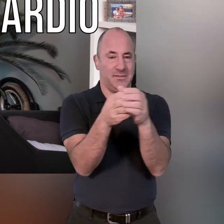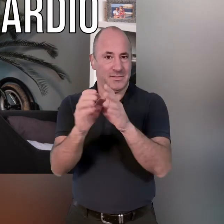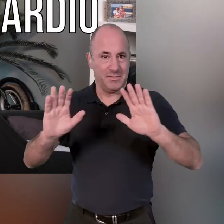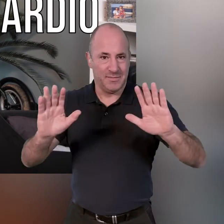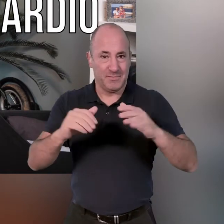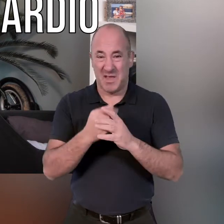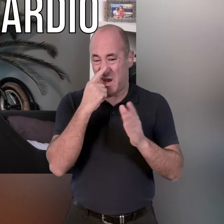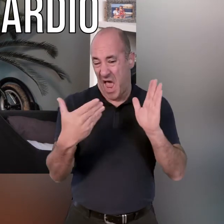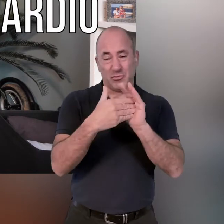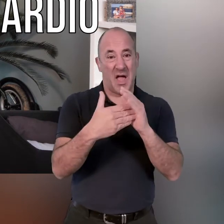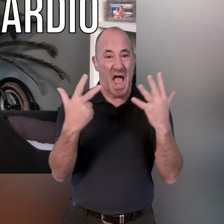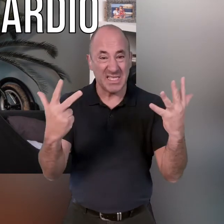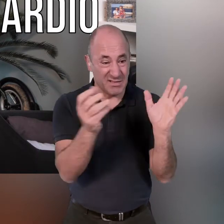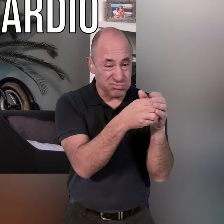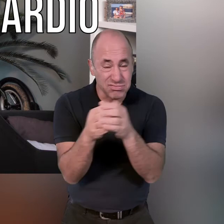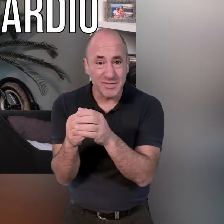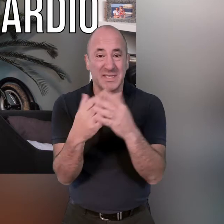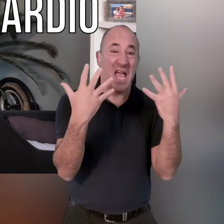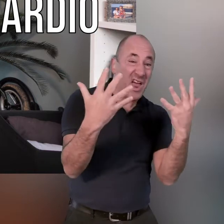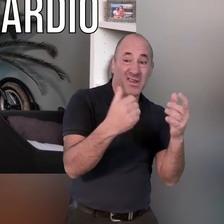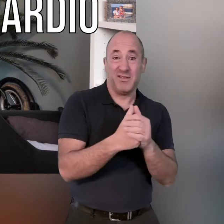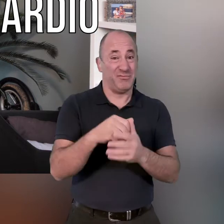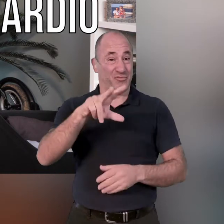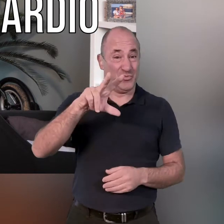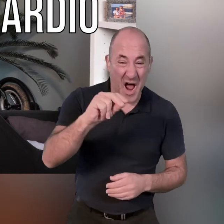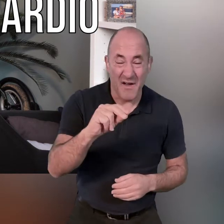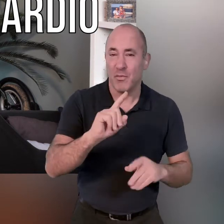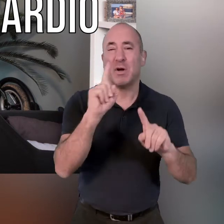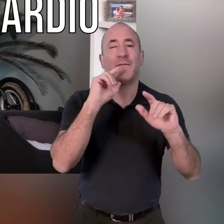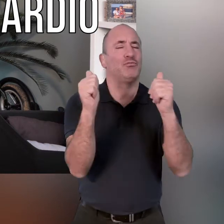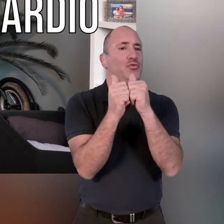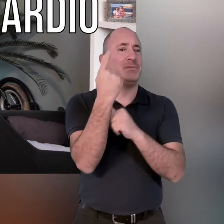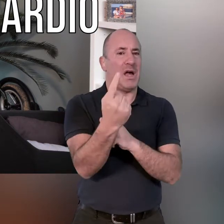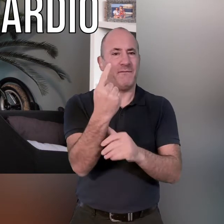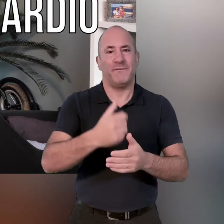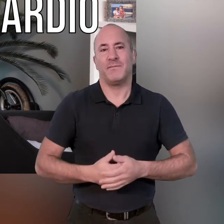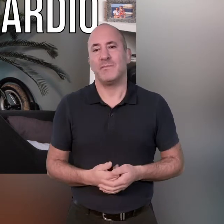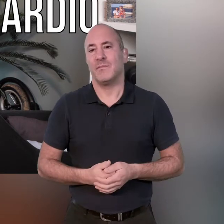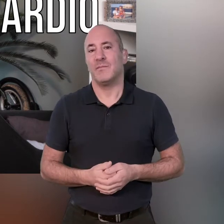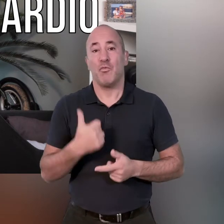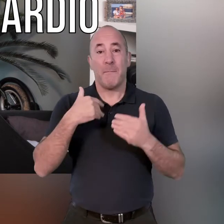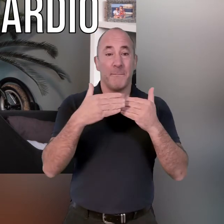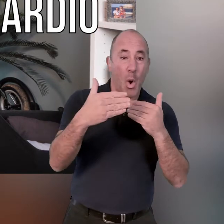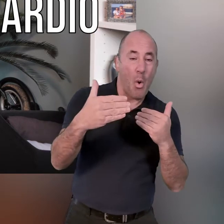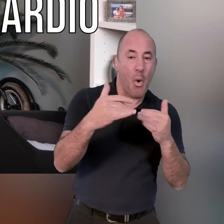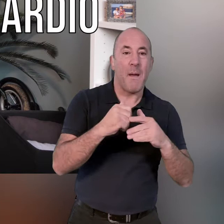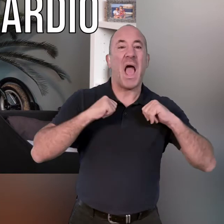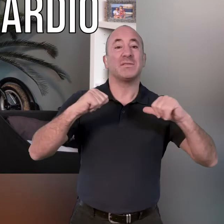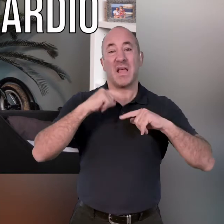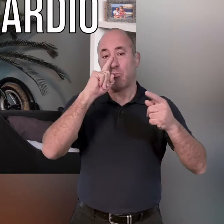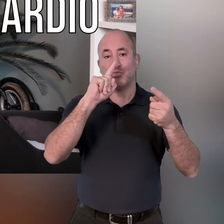6 rounds today, but you can do 8, 10, 12, however many you want to do. And if you do more, you can maybe change